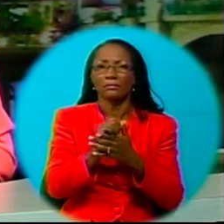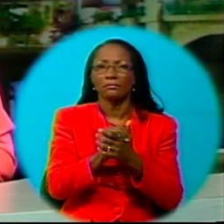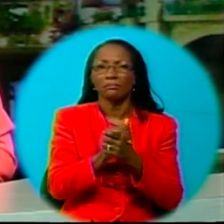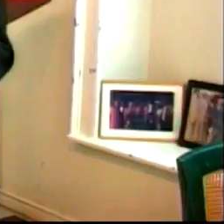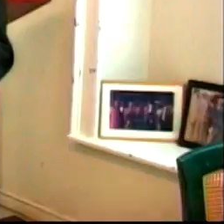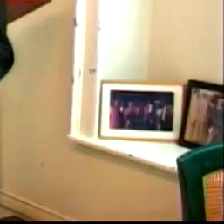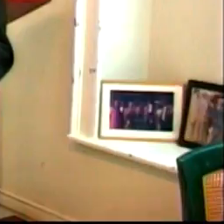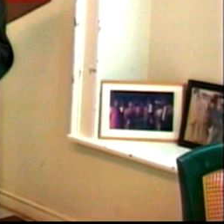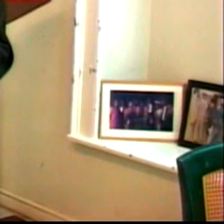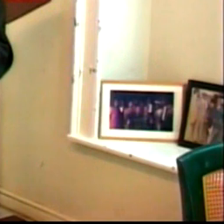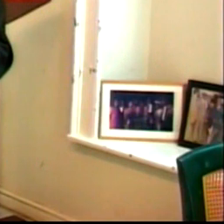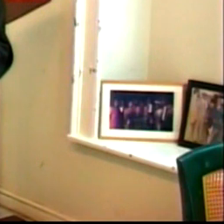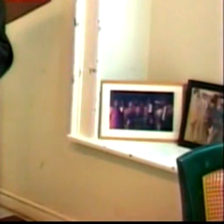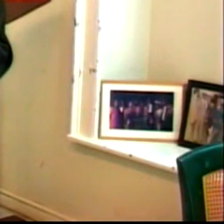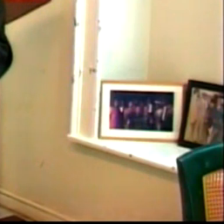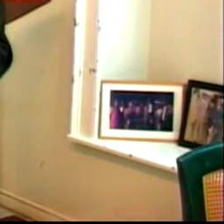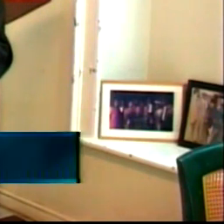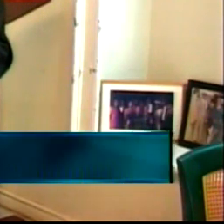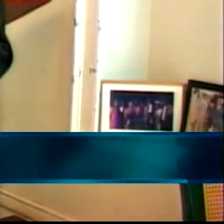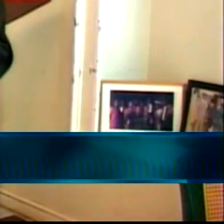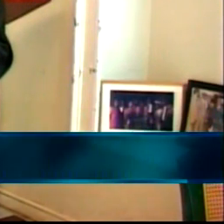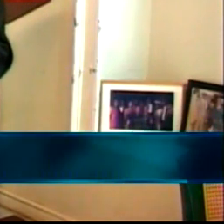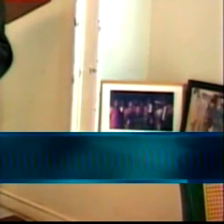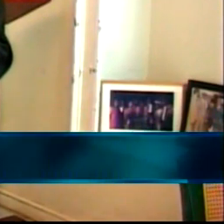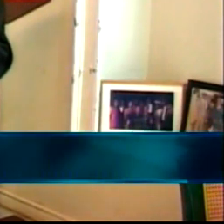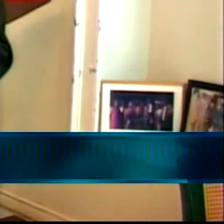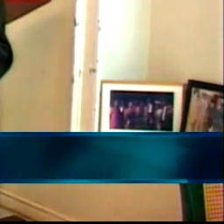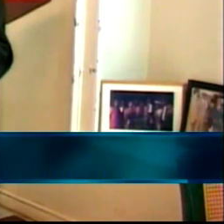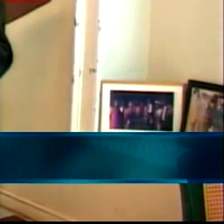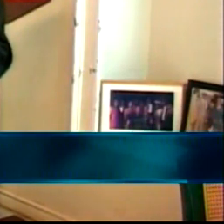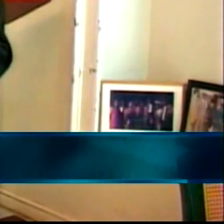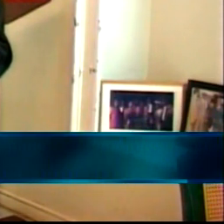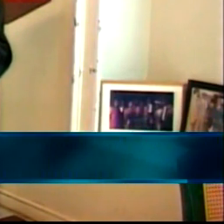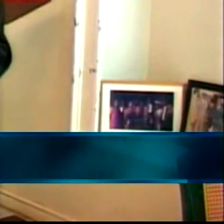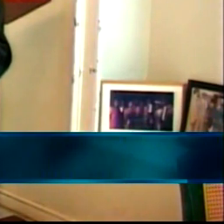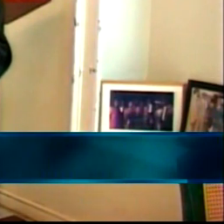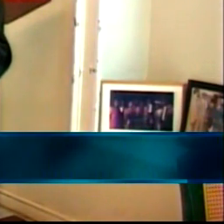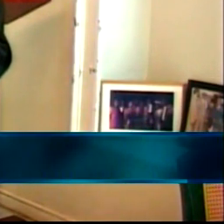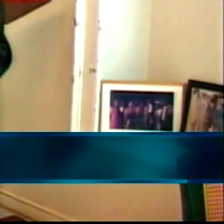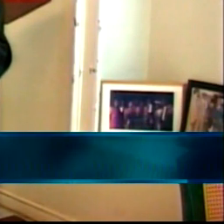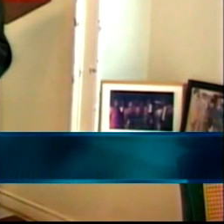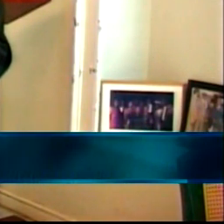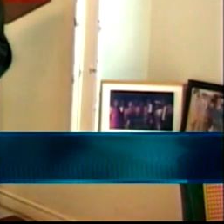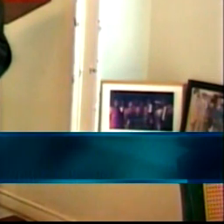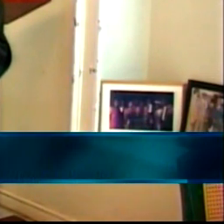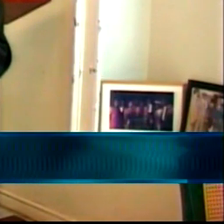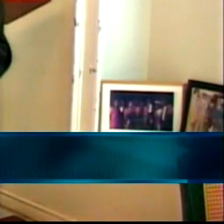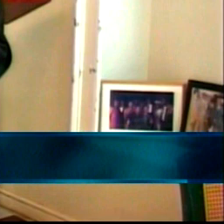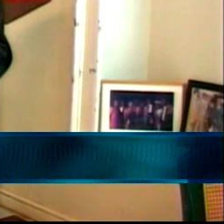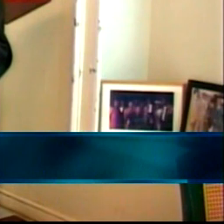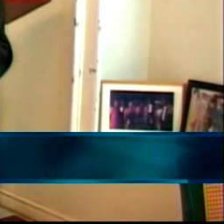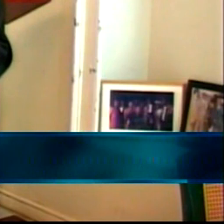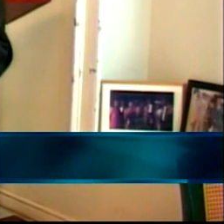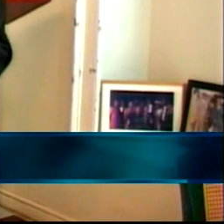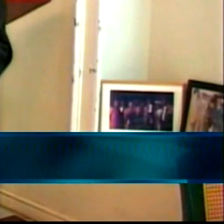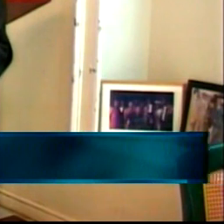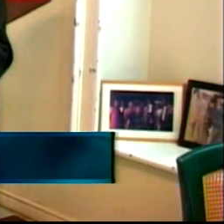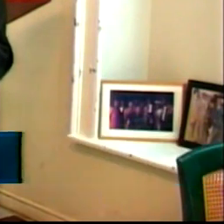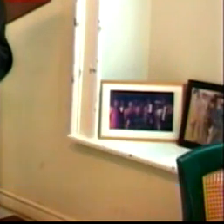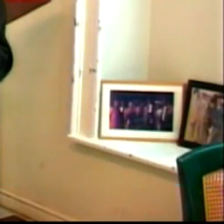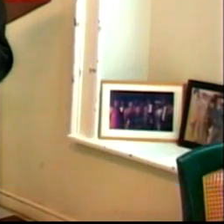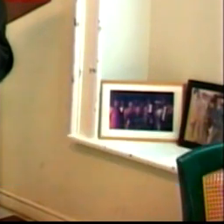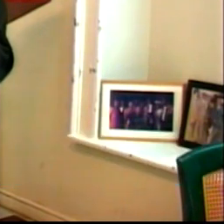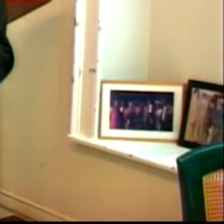It is not enough to be a quiet bystander, because in life,